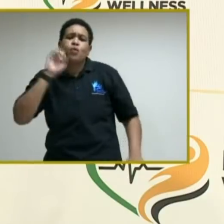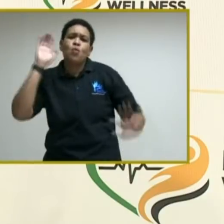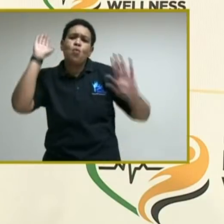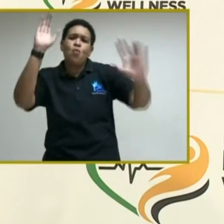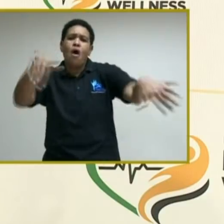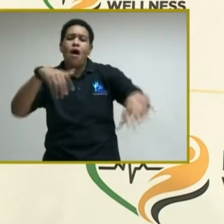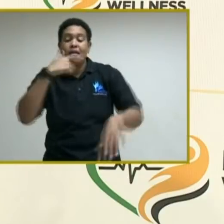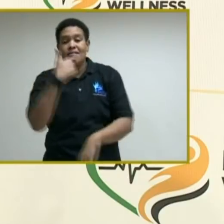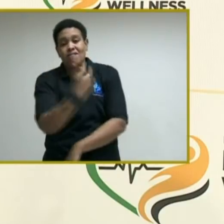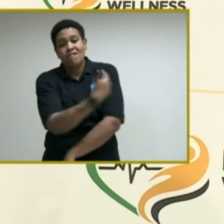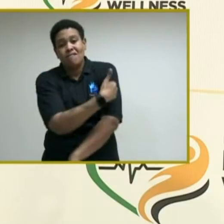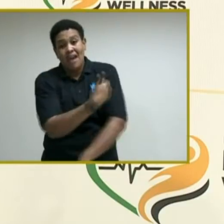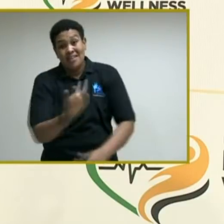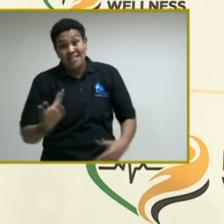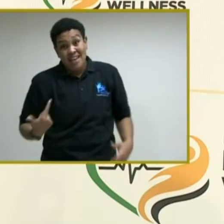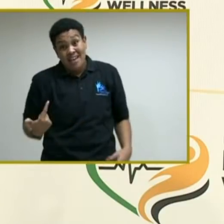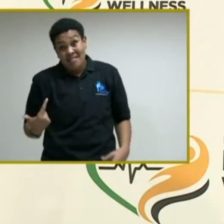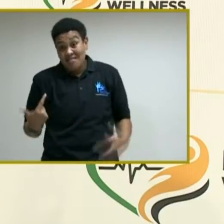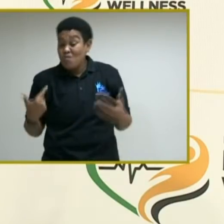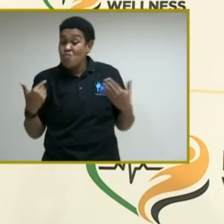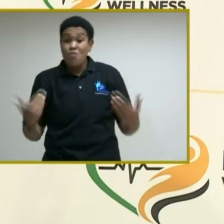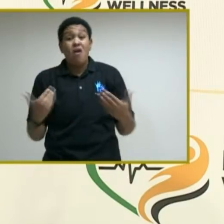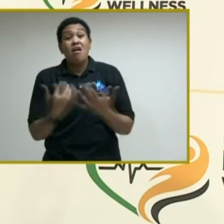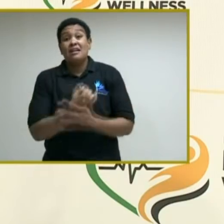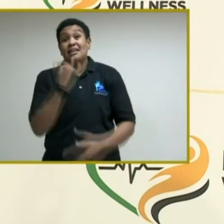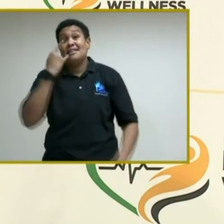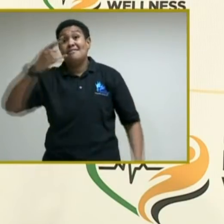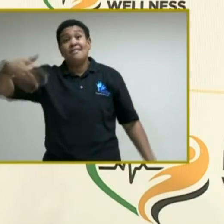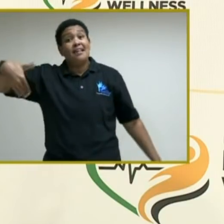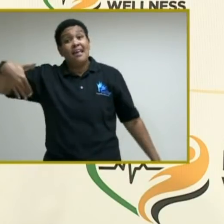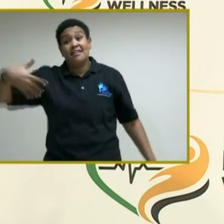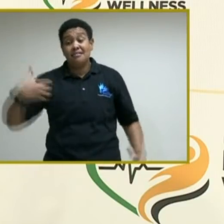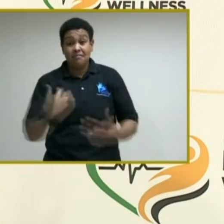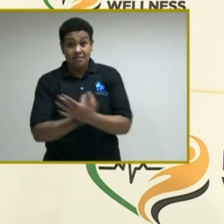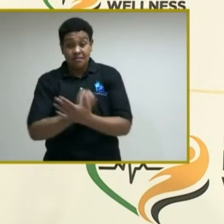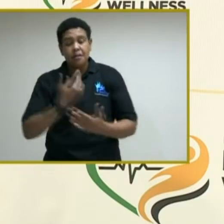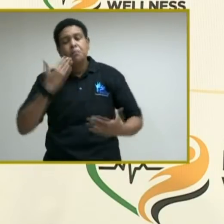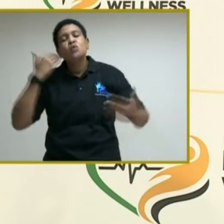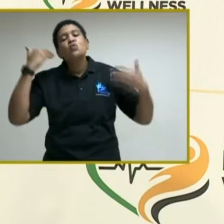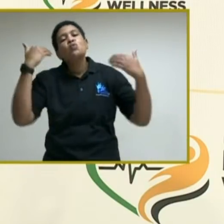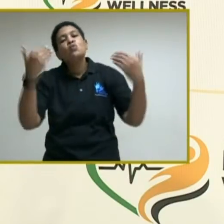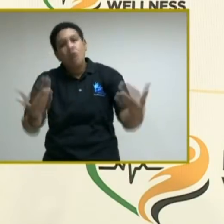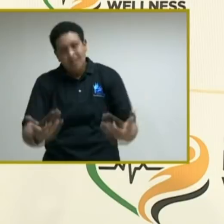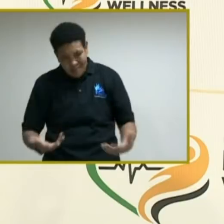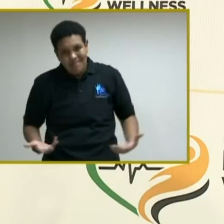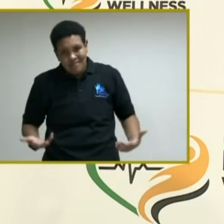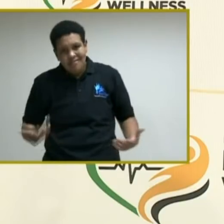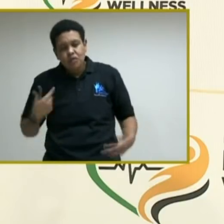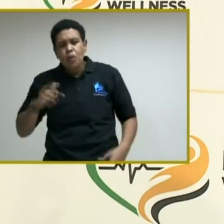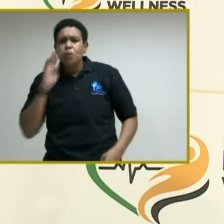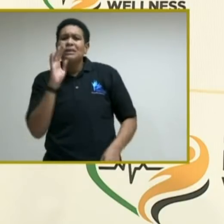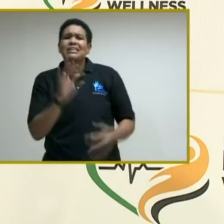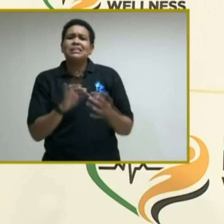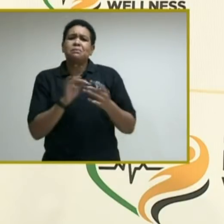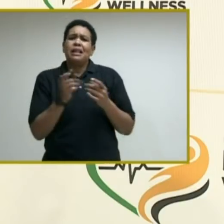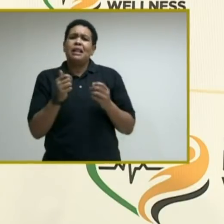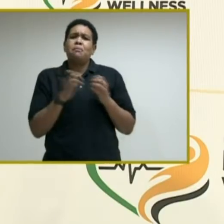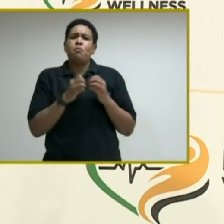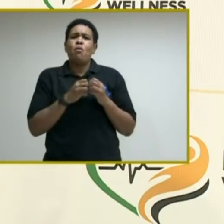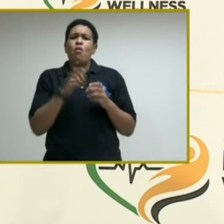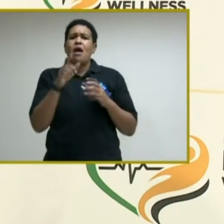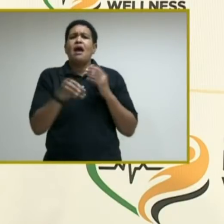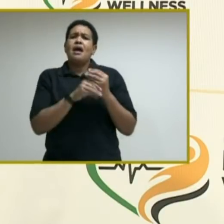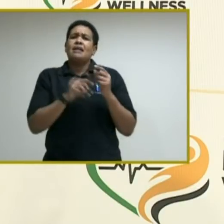vaccinate to the extent that we are not. And we have the opportunity to. And so we're going to speak a little about that and some